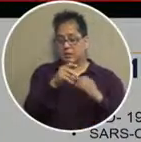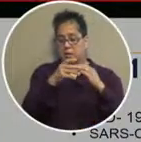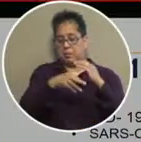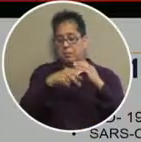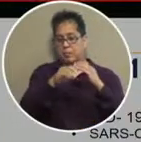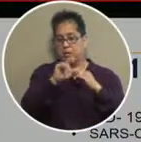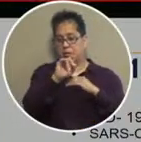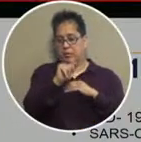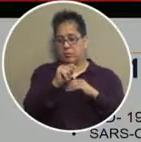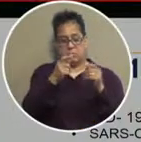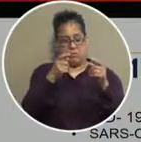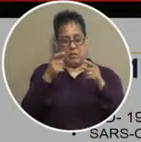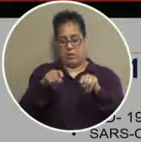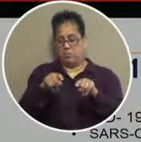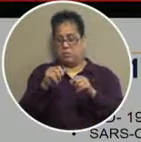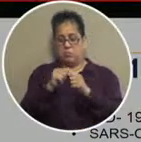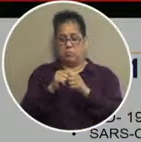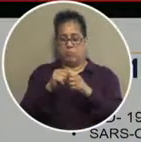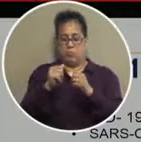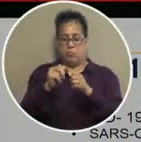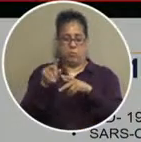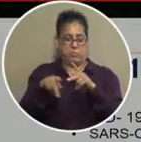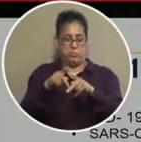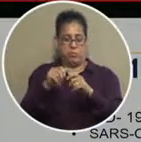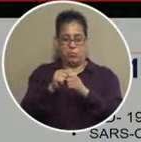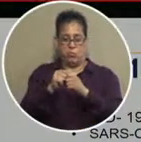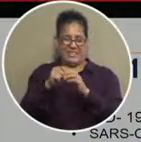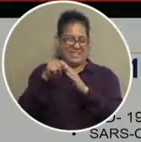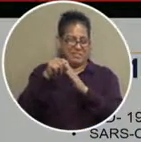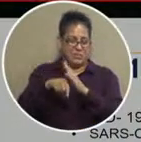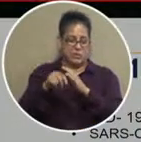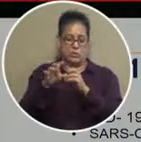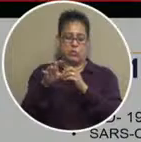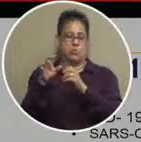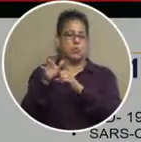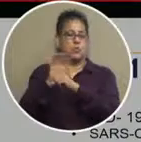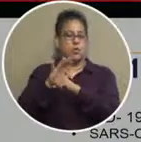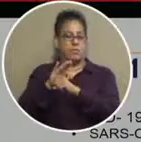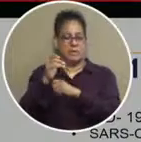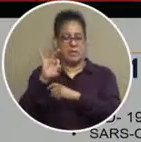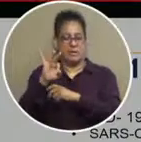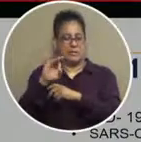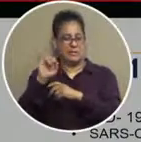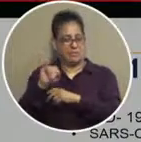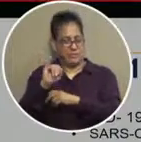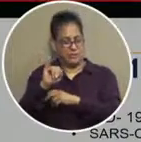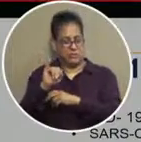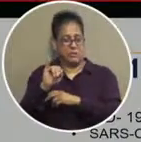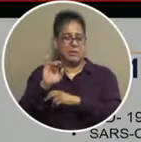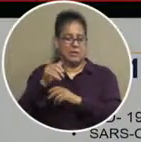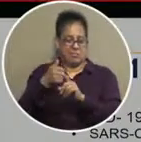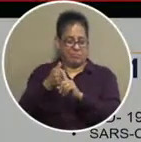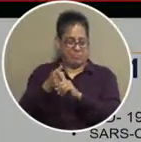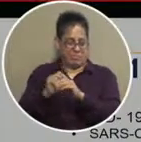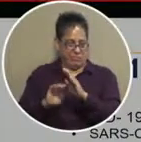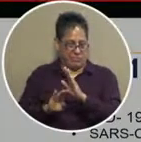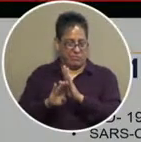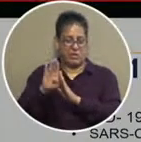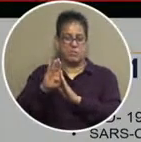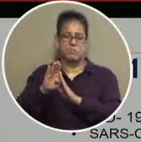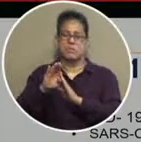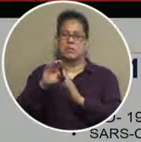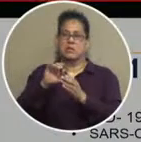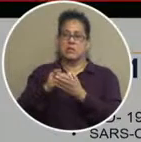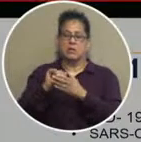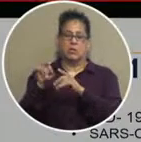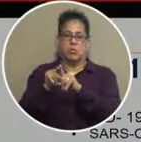happens in patients with severe COVID-19 infection develop, and is one